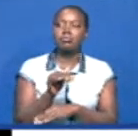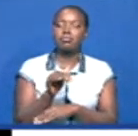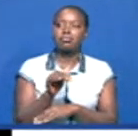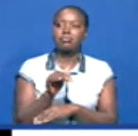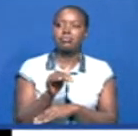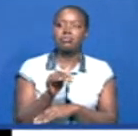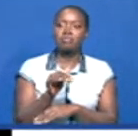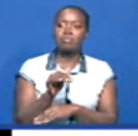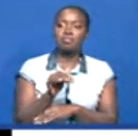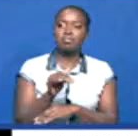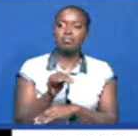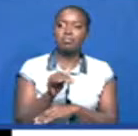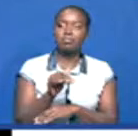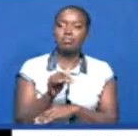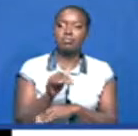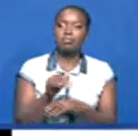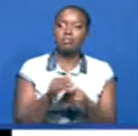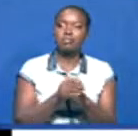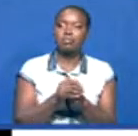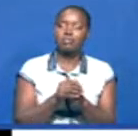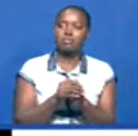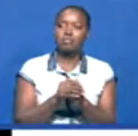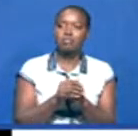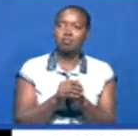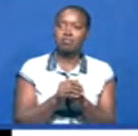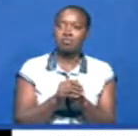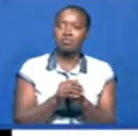Wanyama Musiembu to come to the stage,